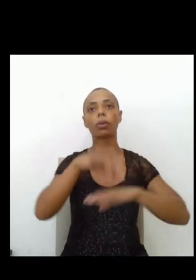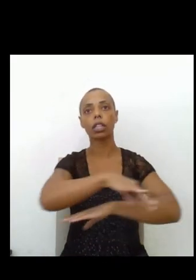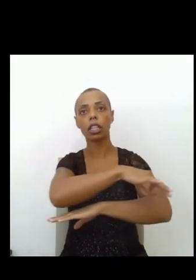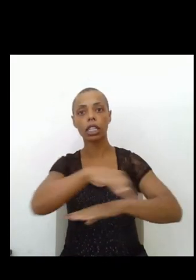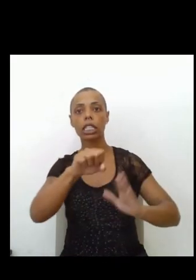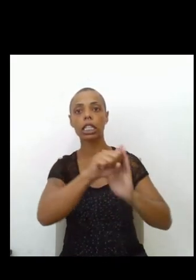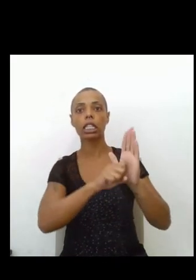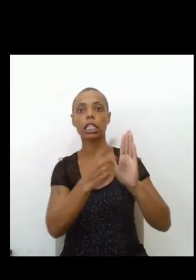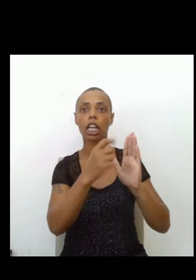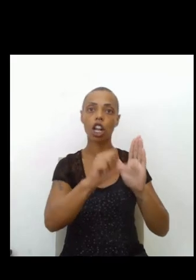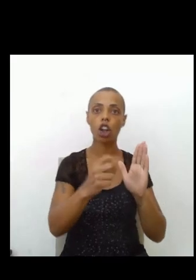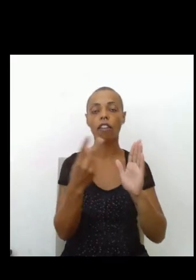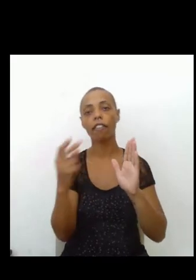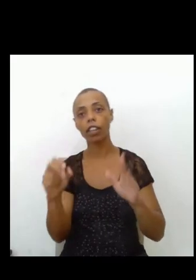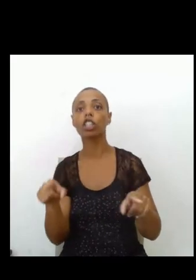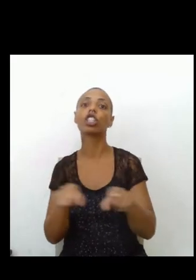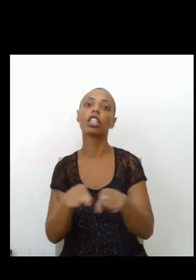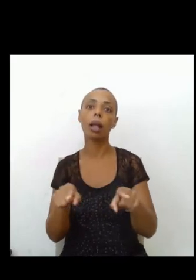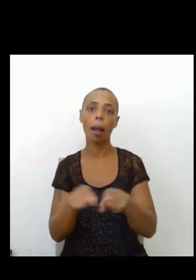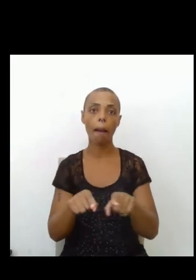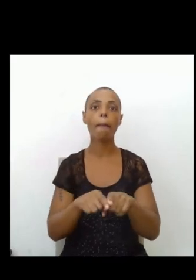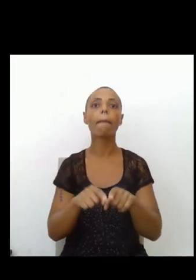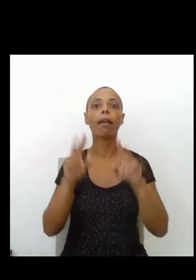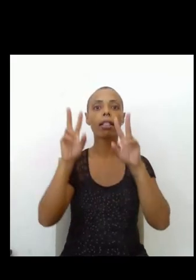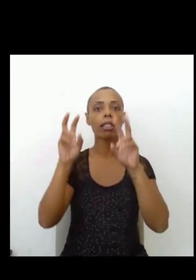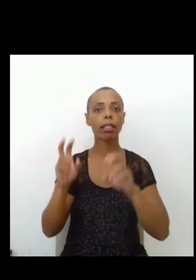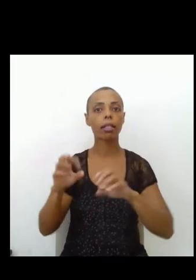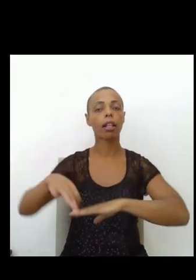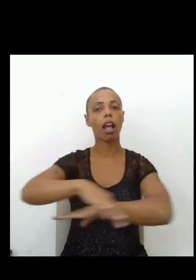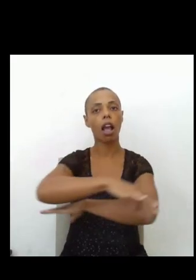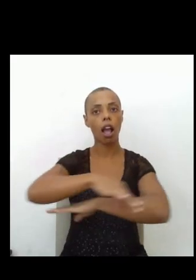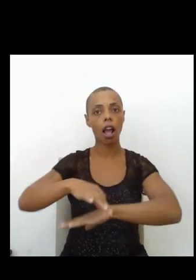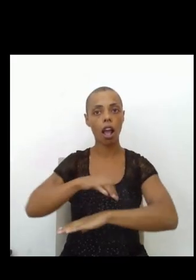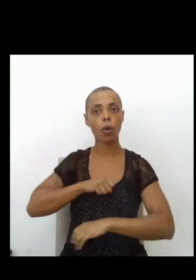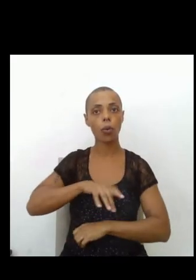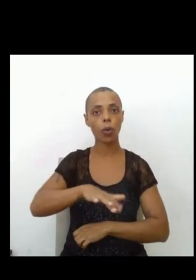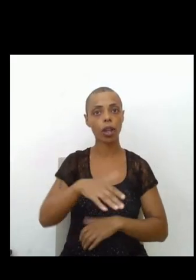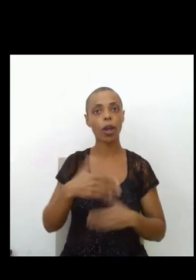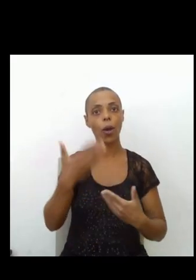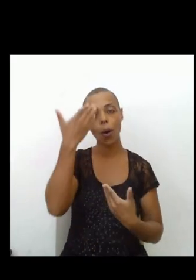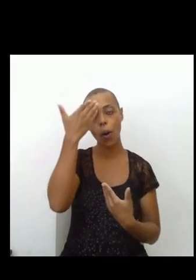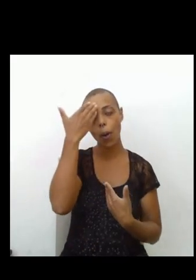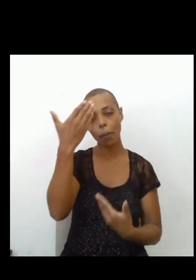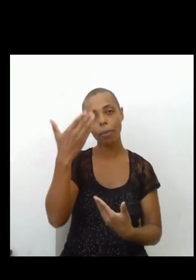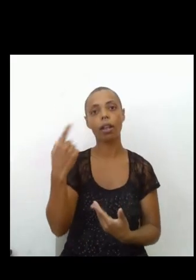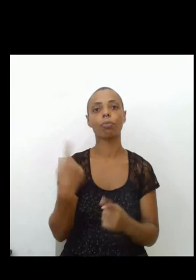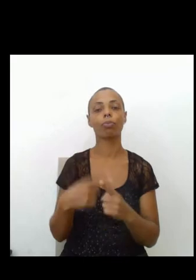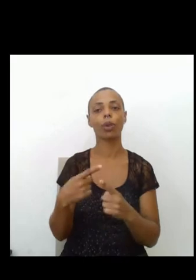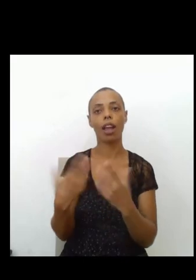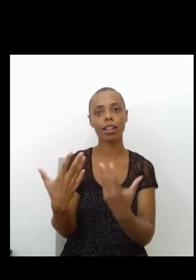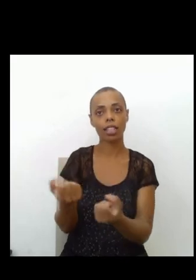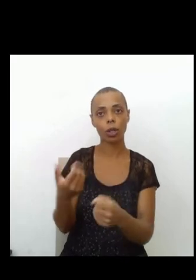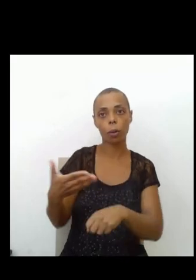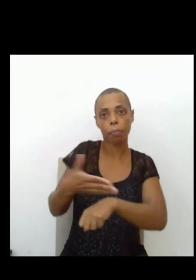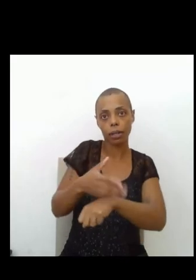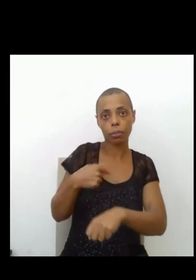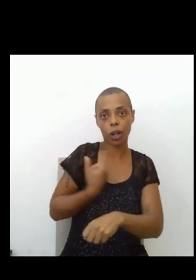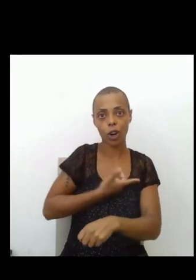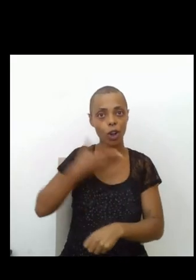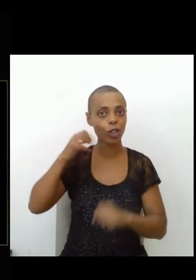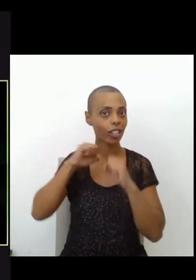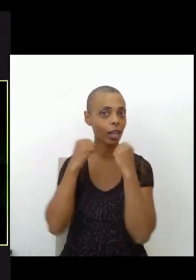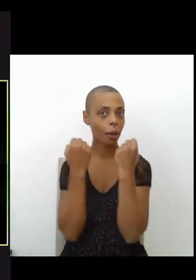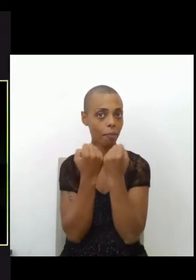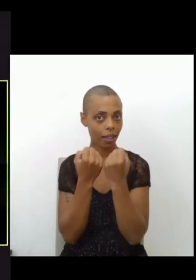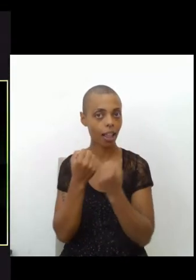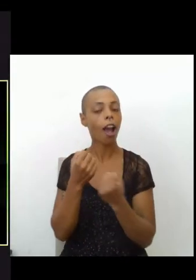Century architecture as well as on topics of queer architecture UVA thank you very much for accepting our invitation to be